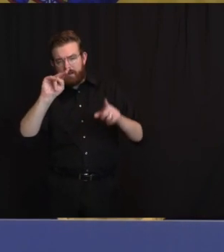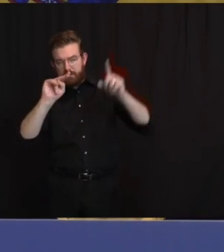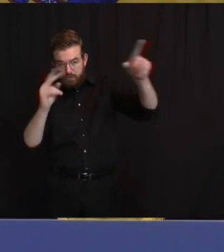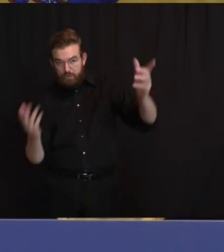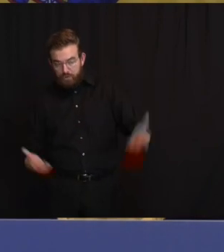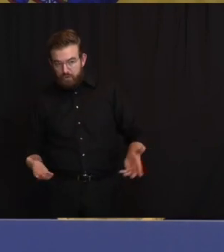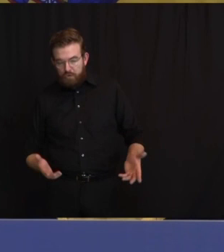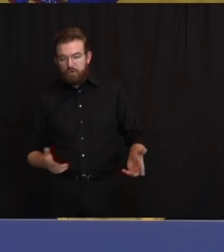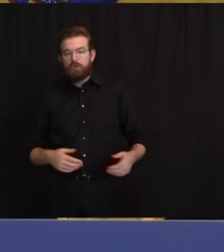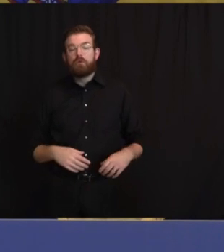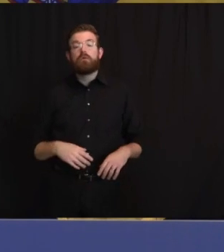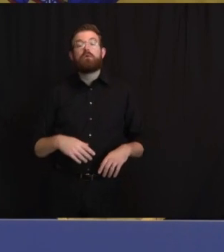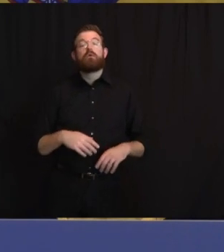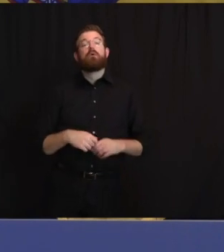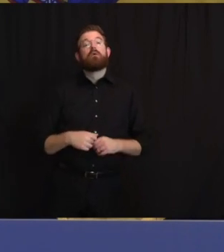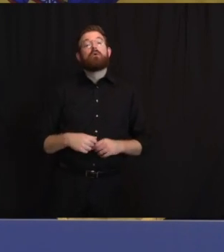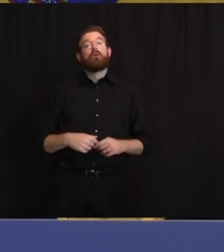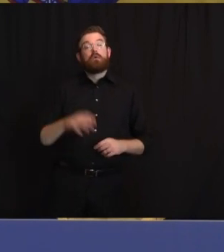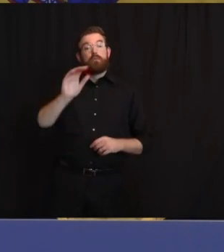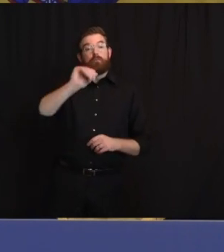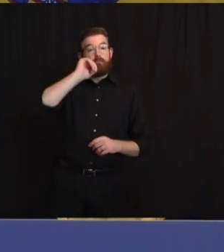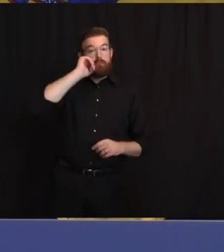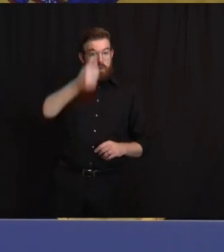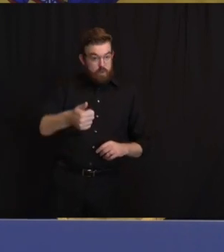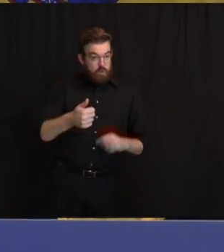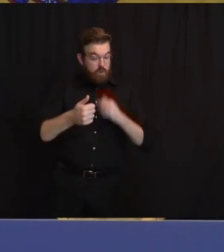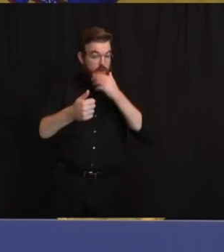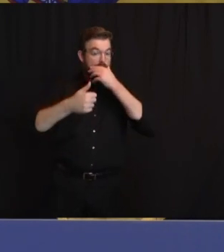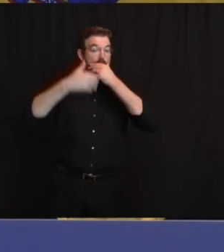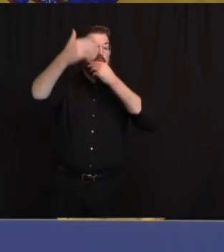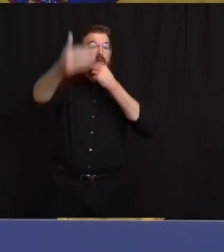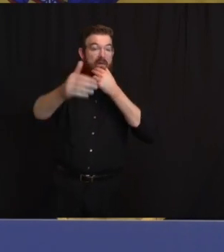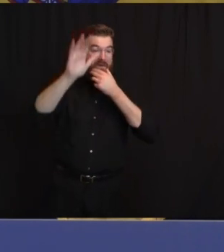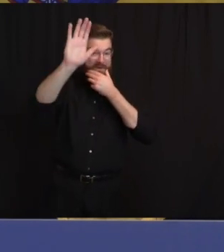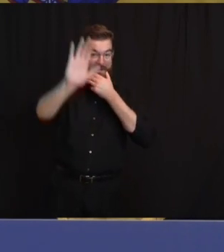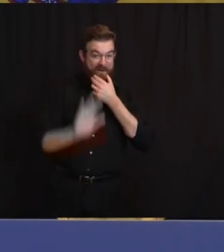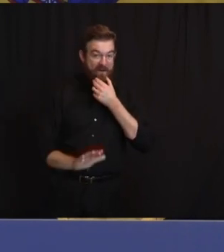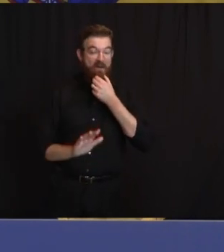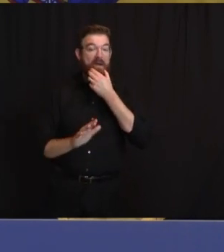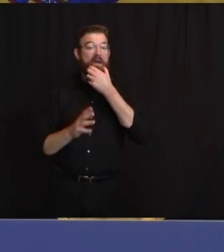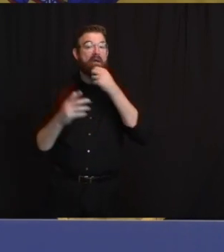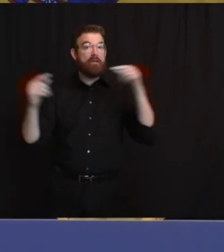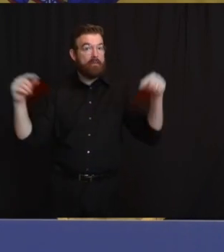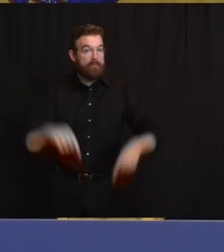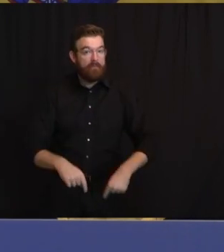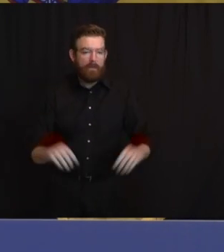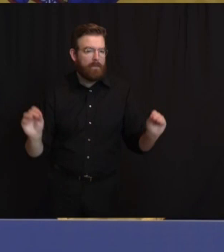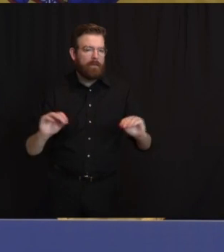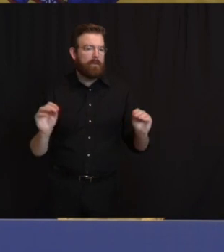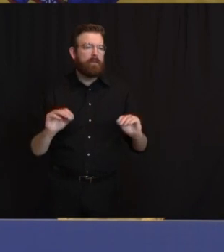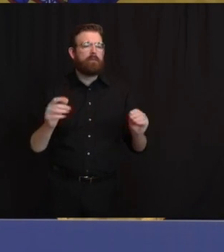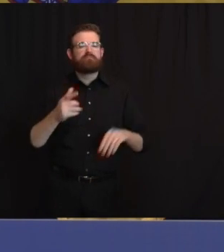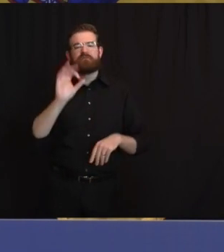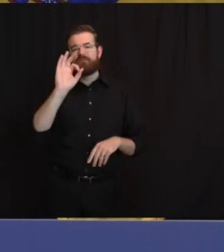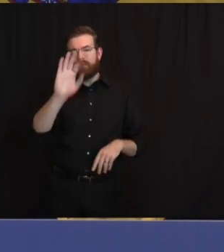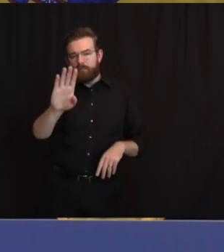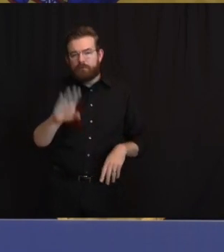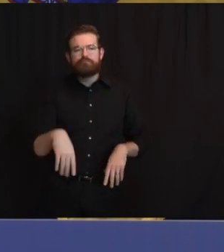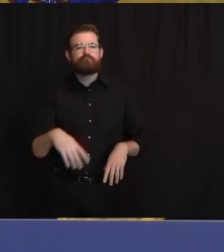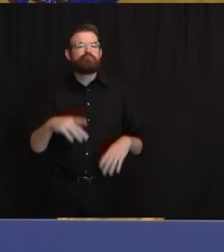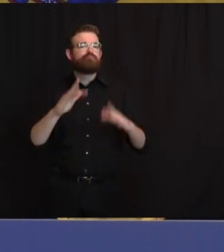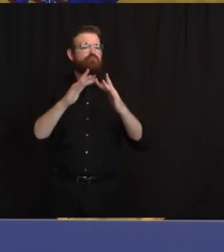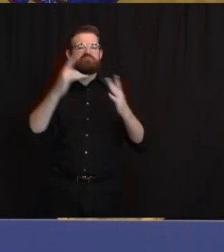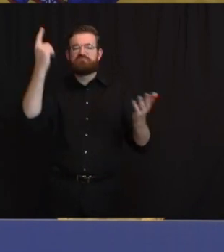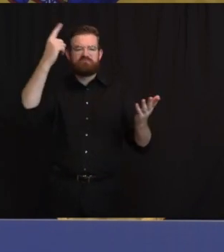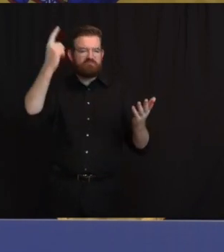you electronically tomorrow and Sunday, unless you hear otherwise or there's a reason to be gathering, and then we'll gather on Monday. We